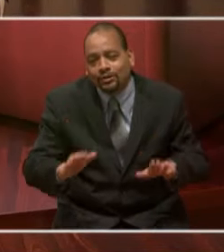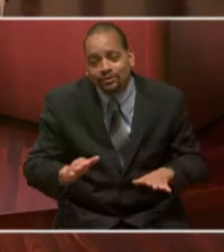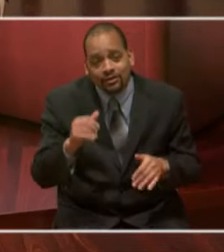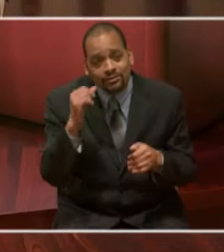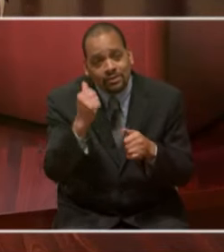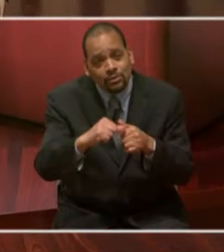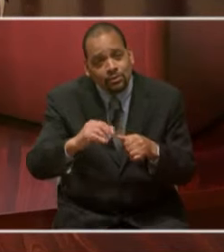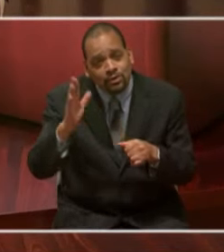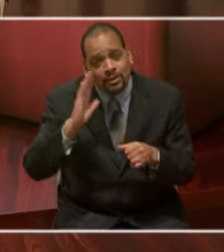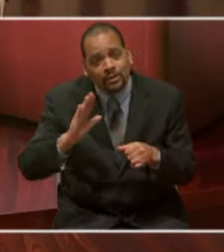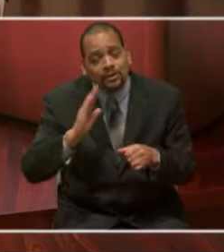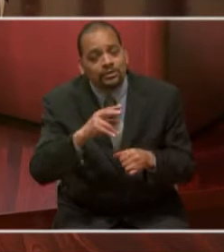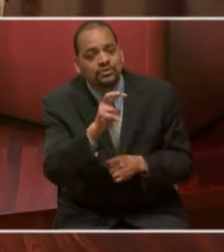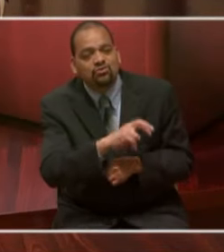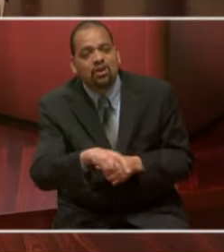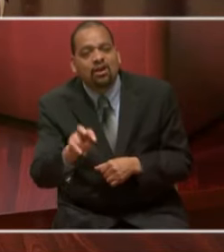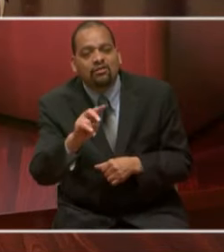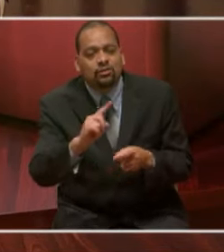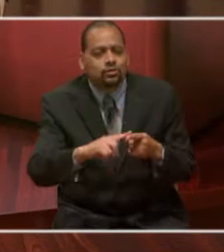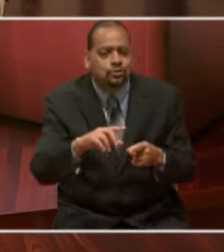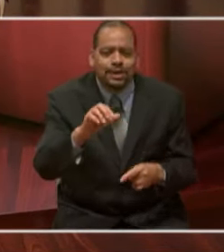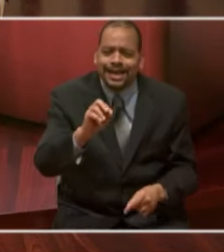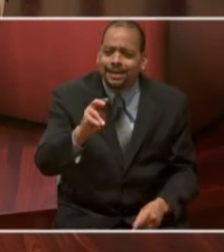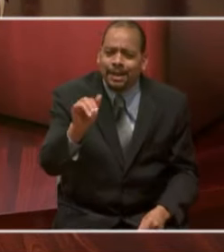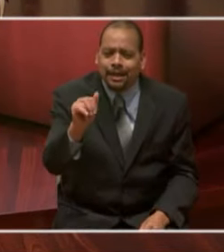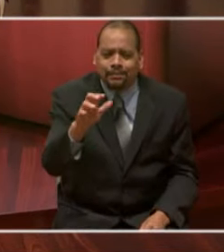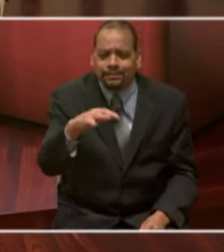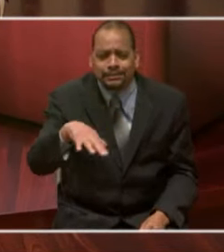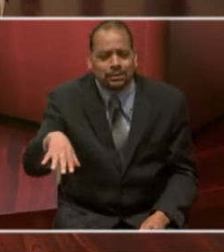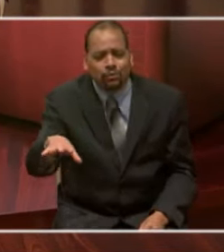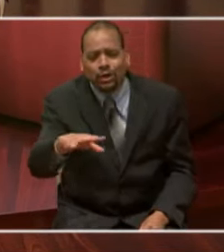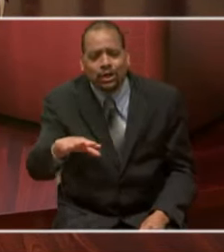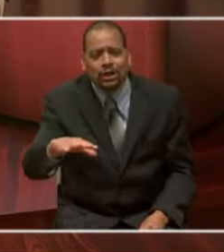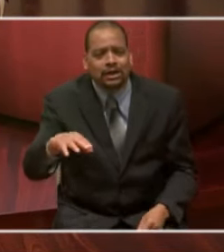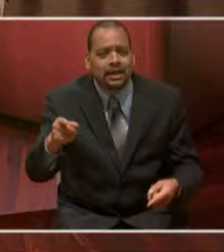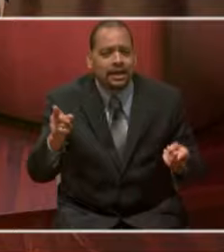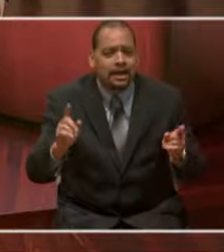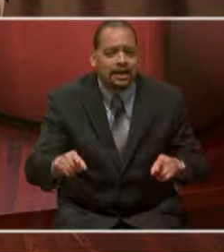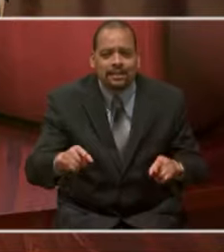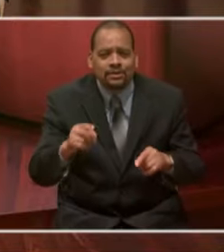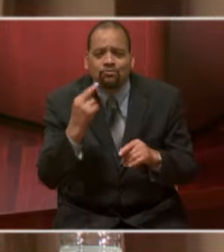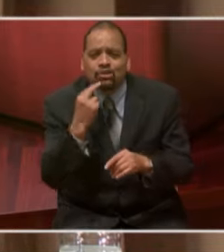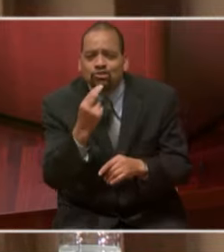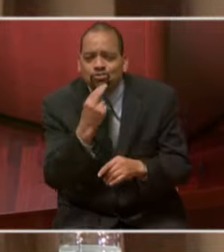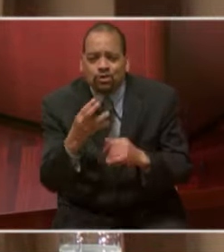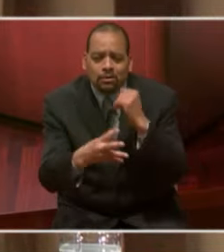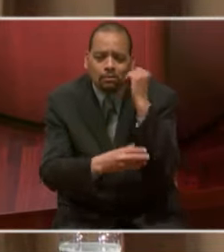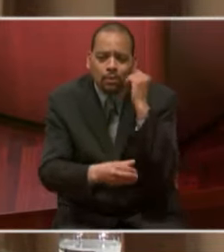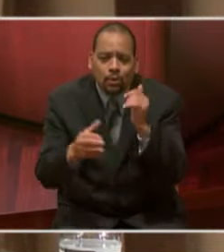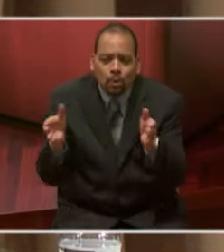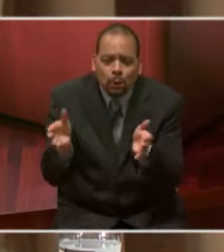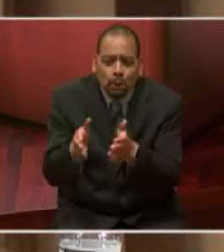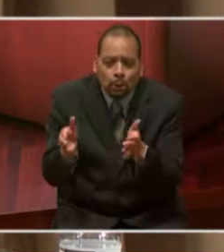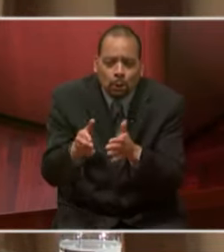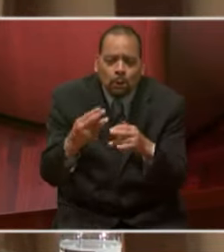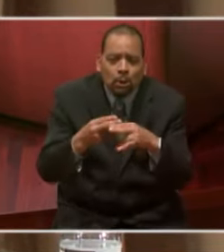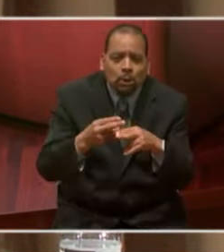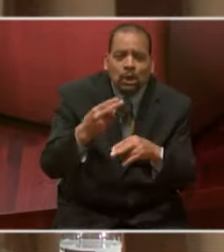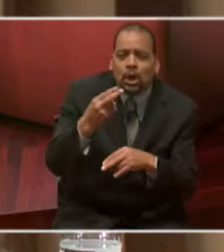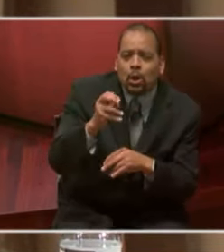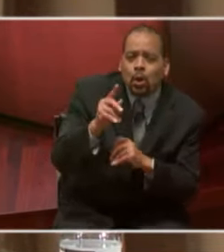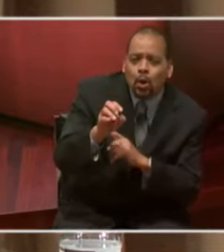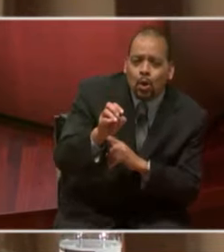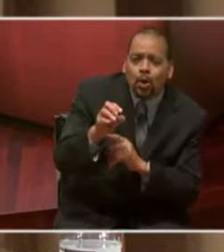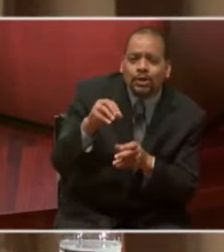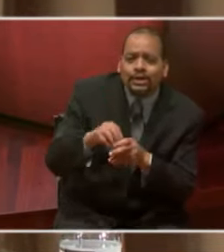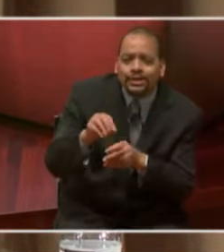commissioner of public safety. Yeah. So you can have lunch, or you can have breakfast with us in the student union at Fisk University, Tennessee